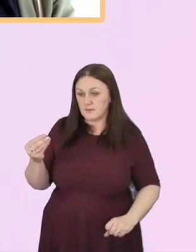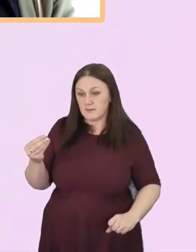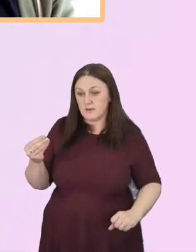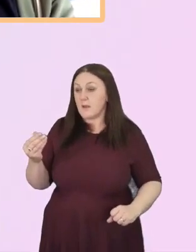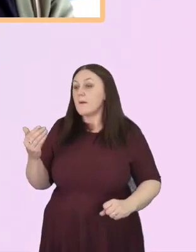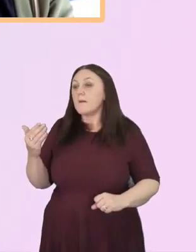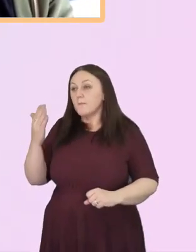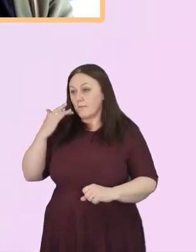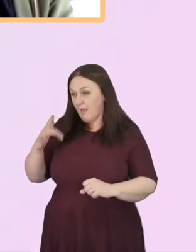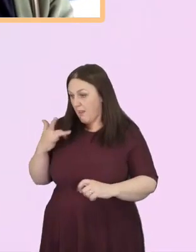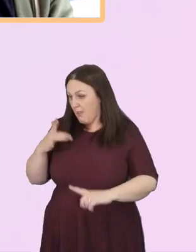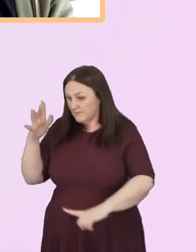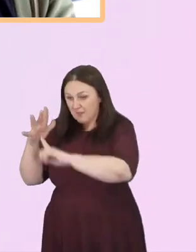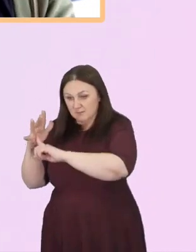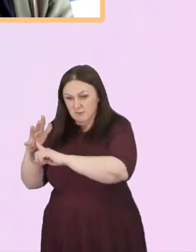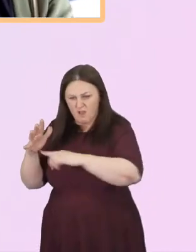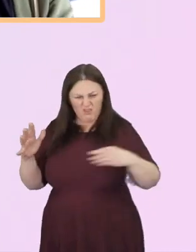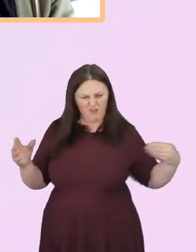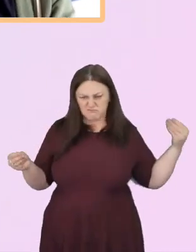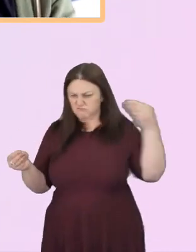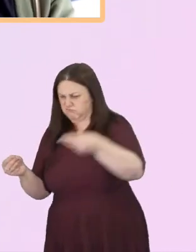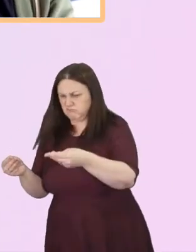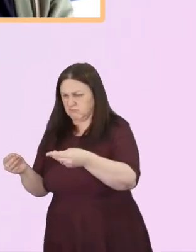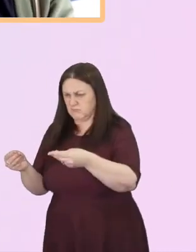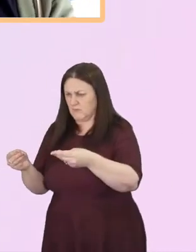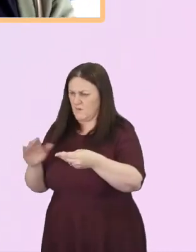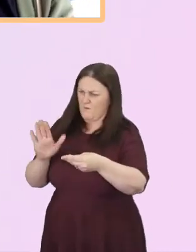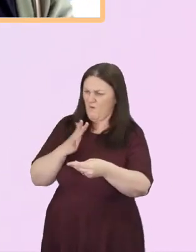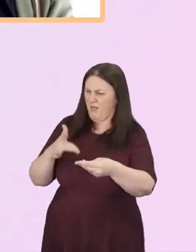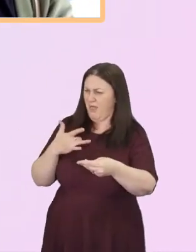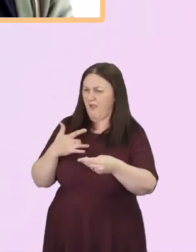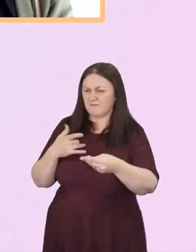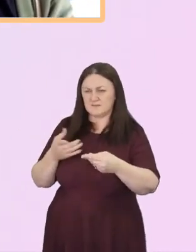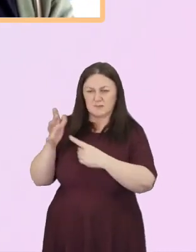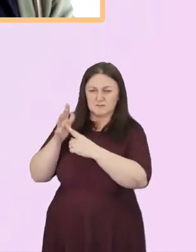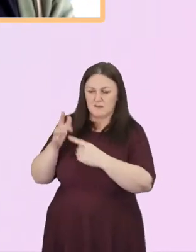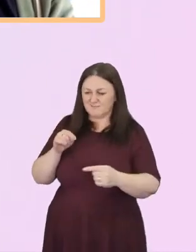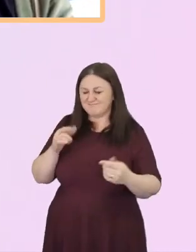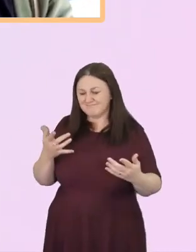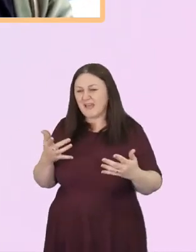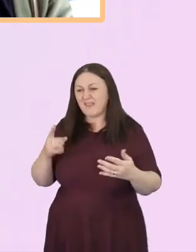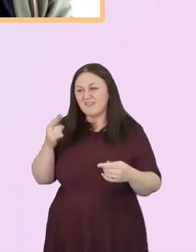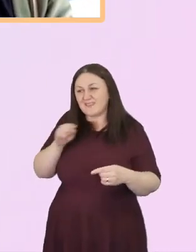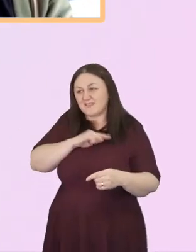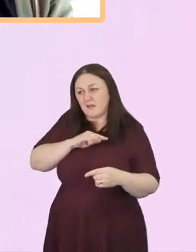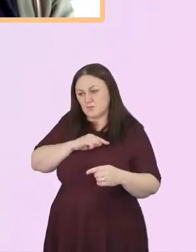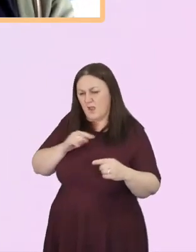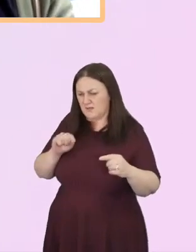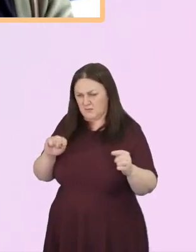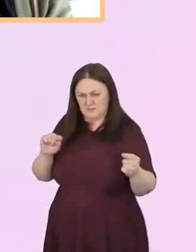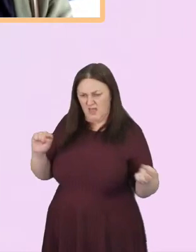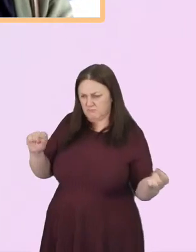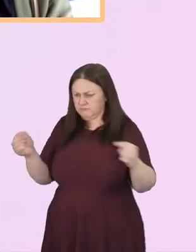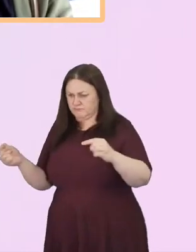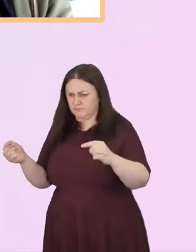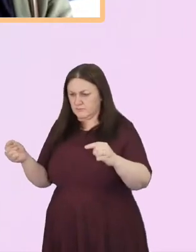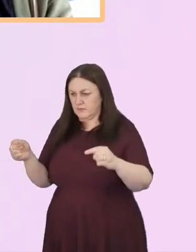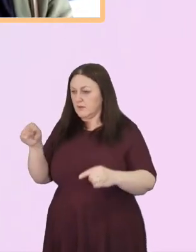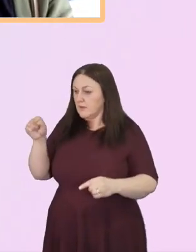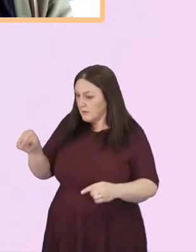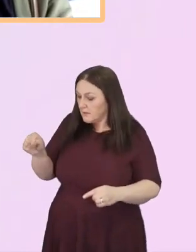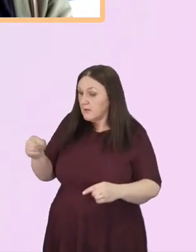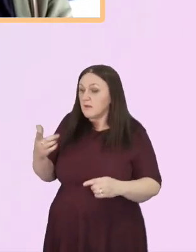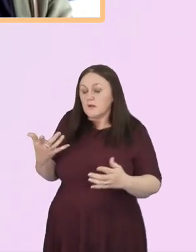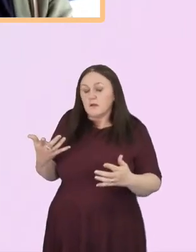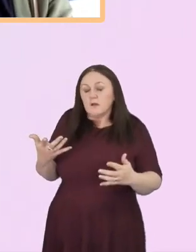And Black Lives Matter, as a phrase, as a concept, is just kind of talking about a deficit. It's acknowledging that all